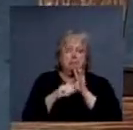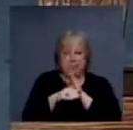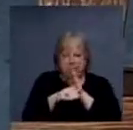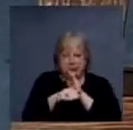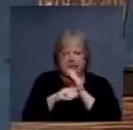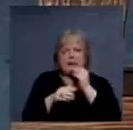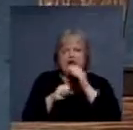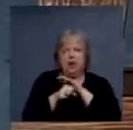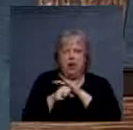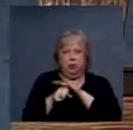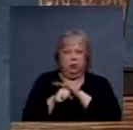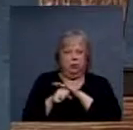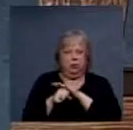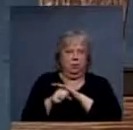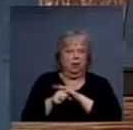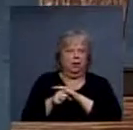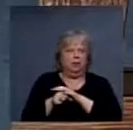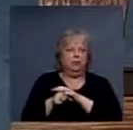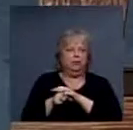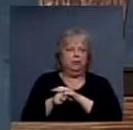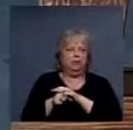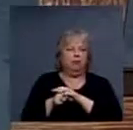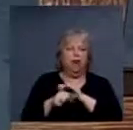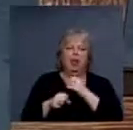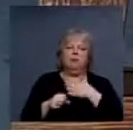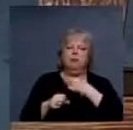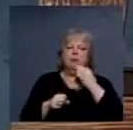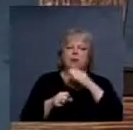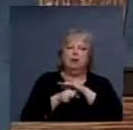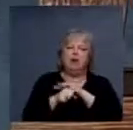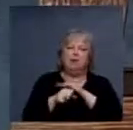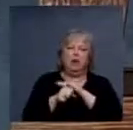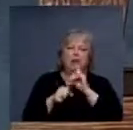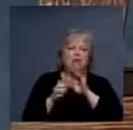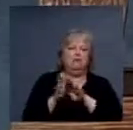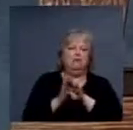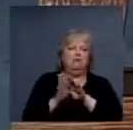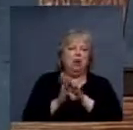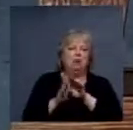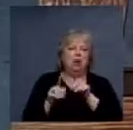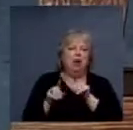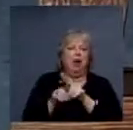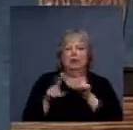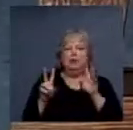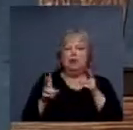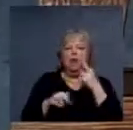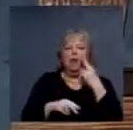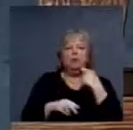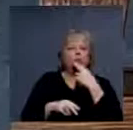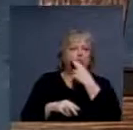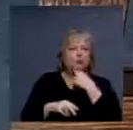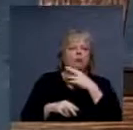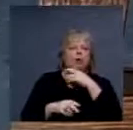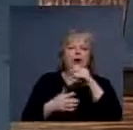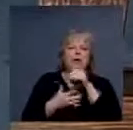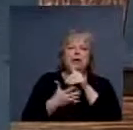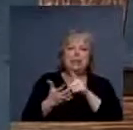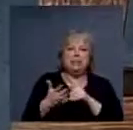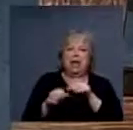that, and I'm going to let it go, my neighborhood has developed as a restaurant and design